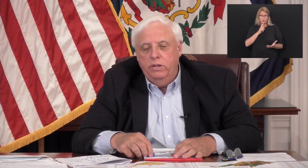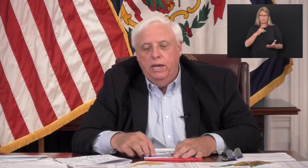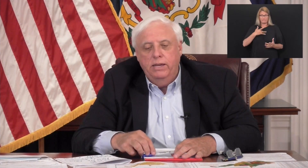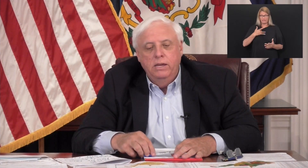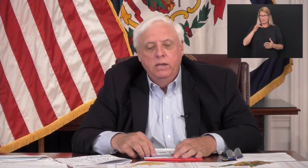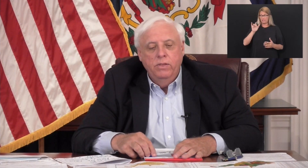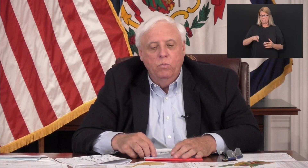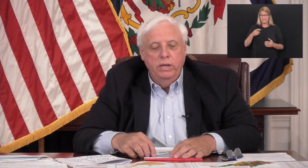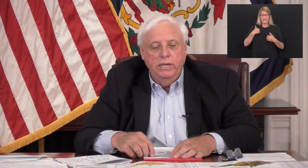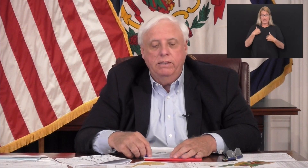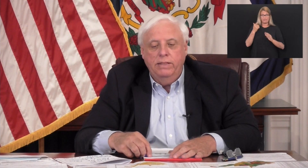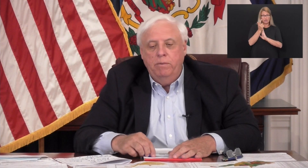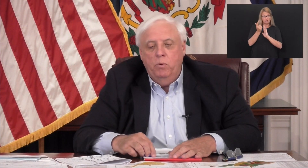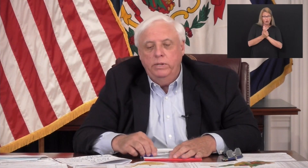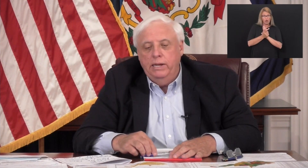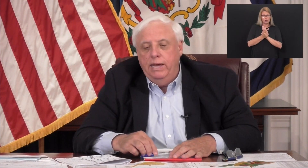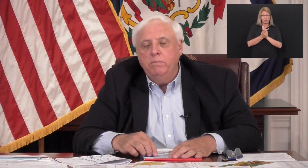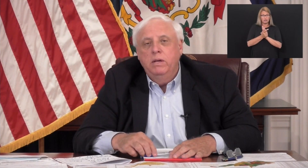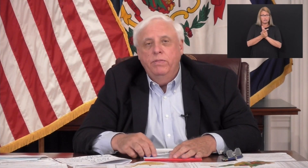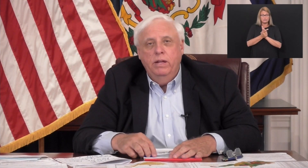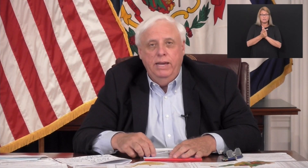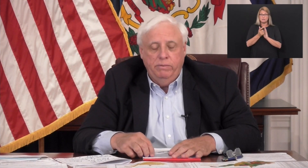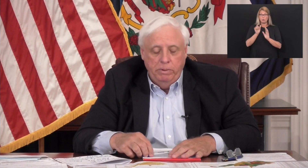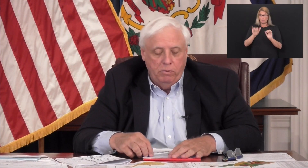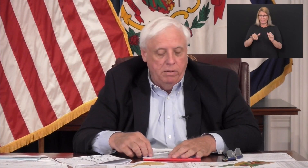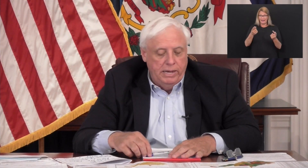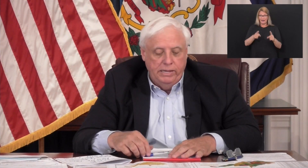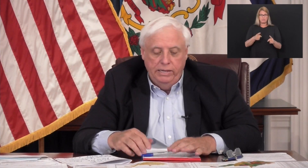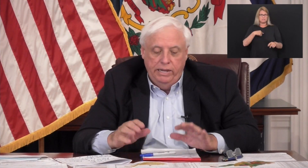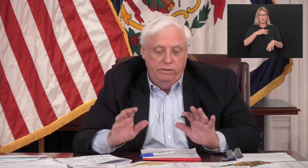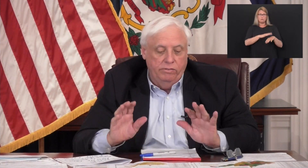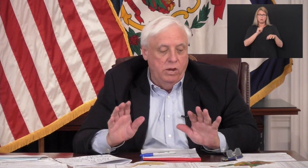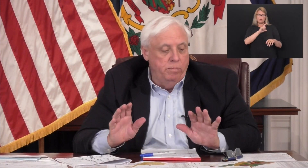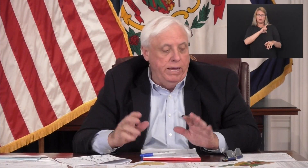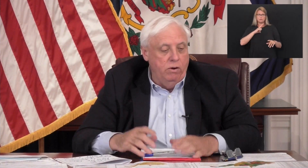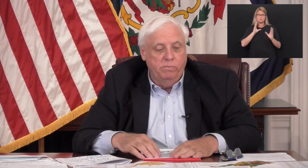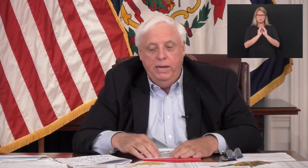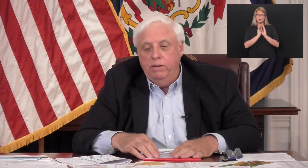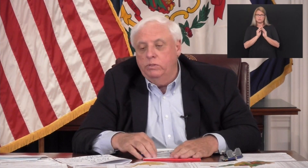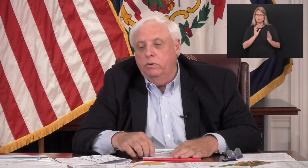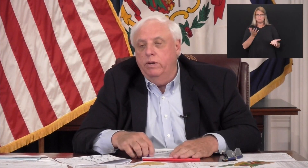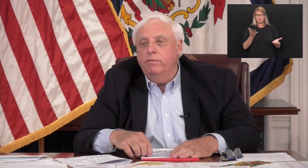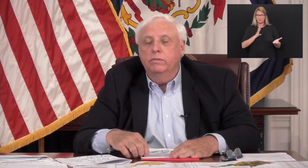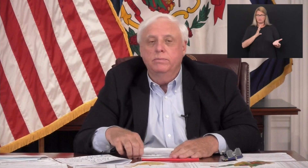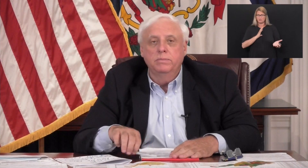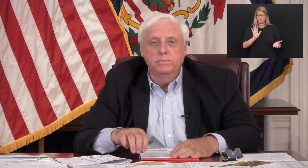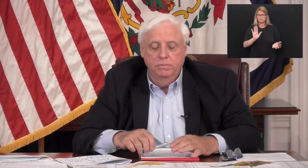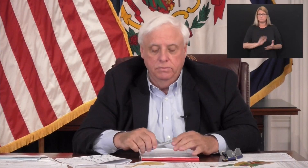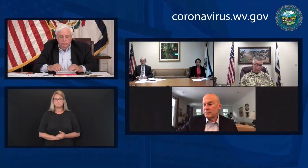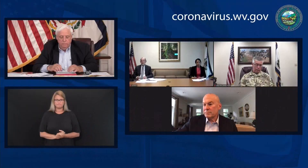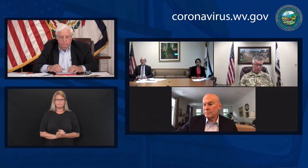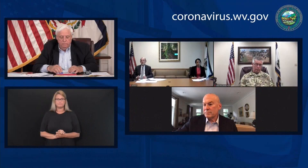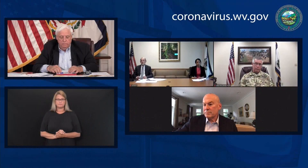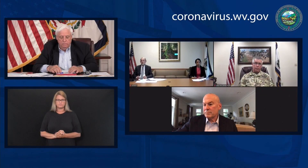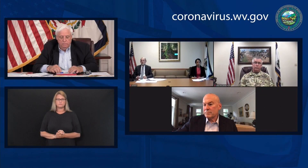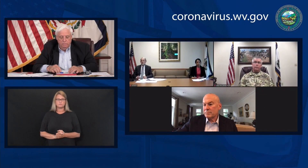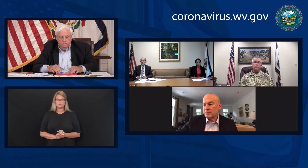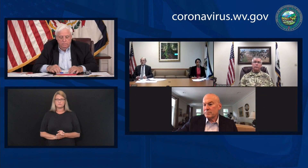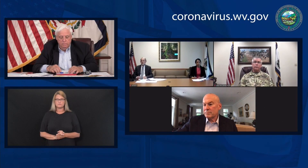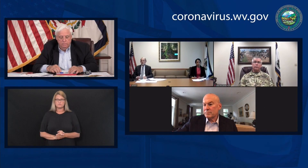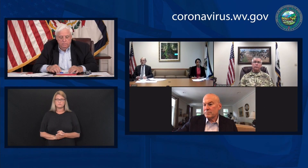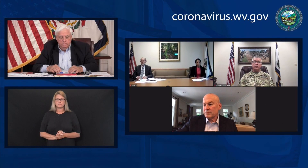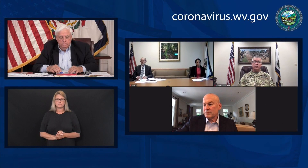going to keep us as safe. And remember this, everyone remember one thing. What are we trying to do? We're